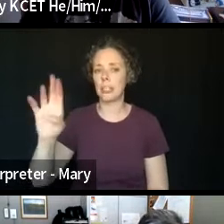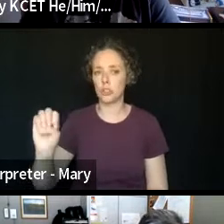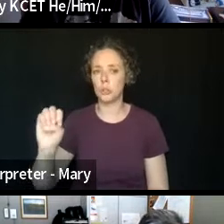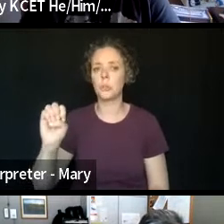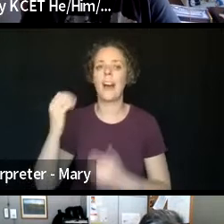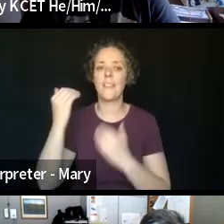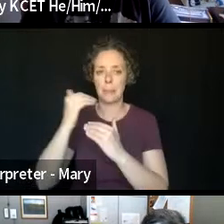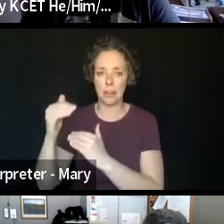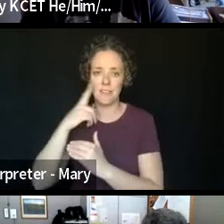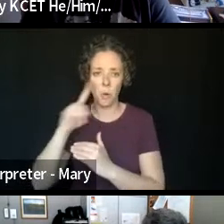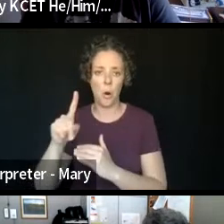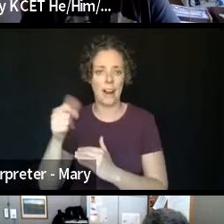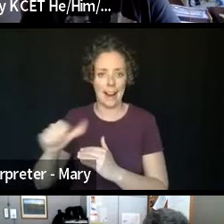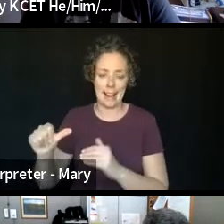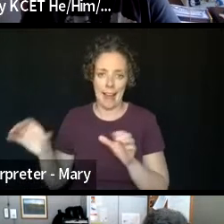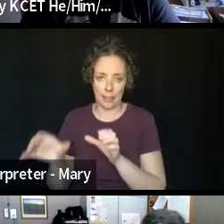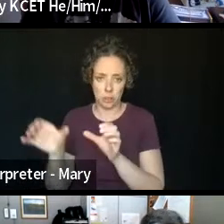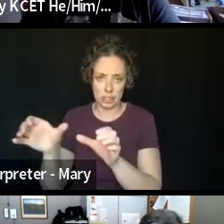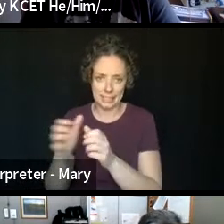action,